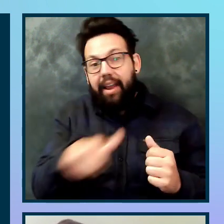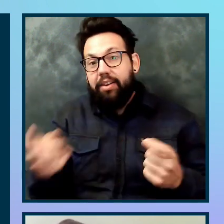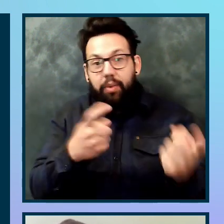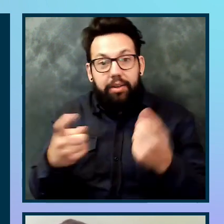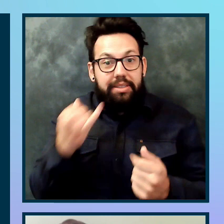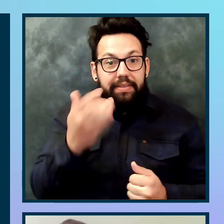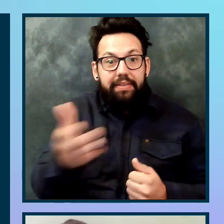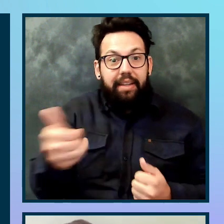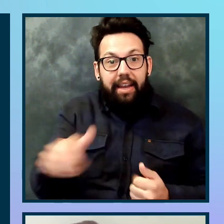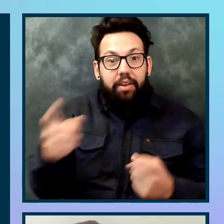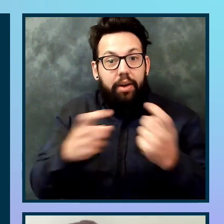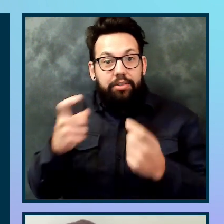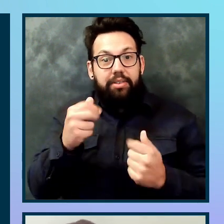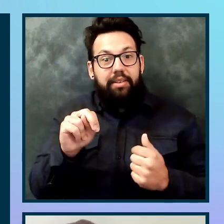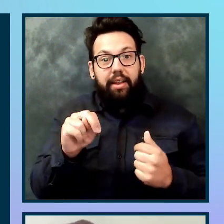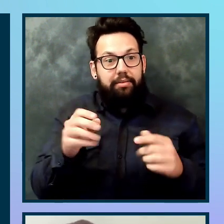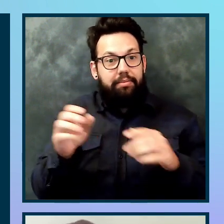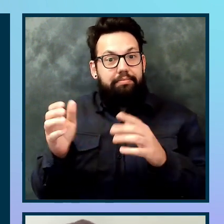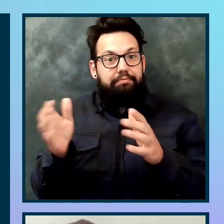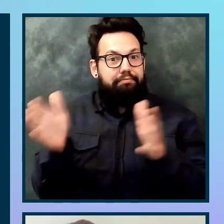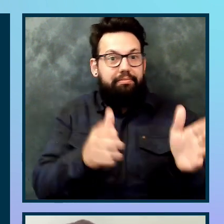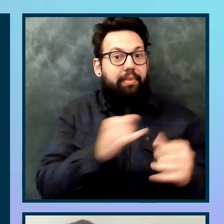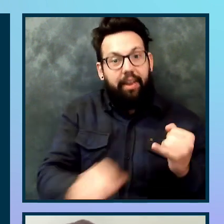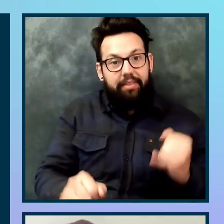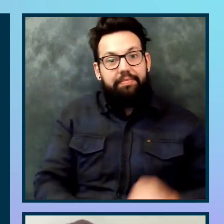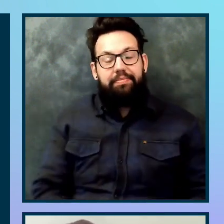any, and then we can move on to the final one.